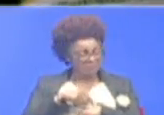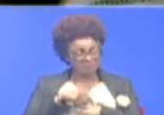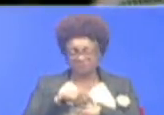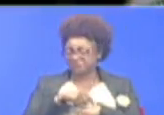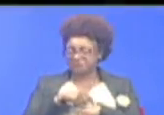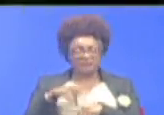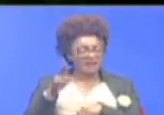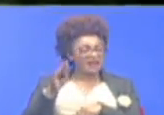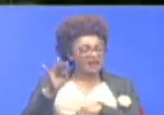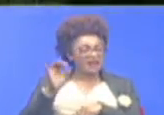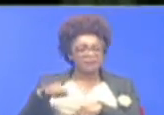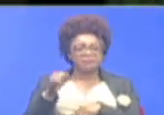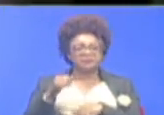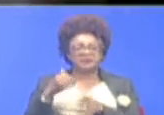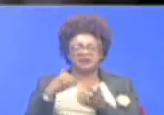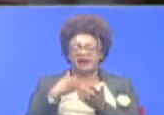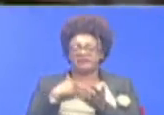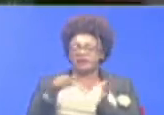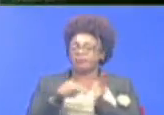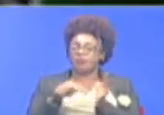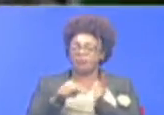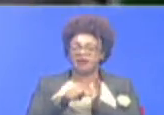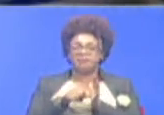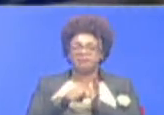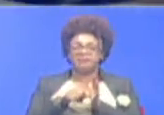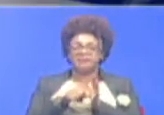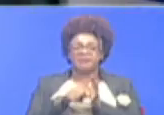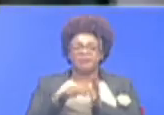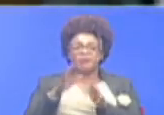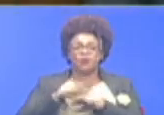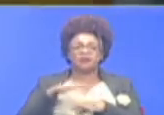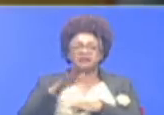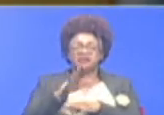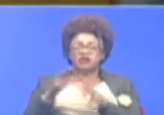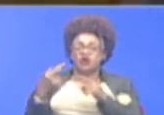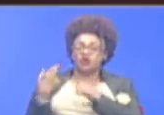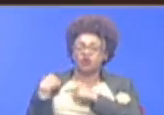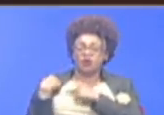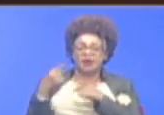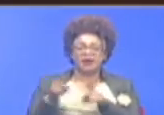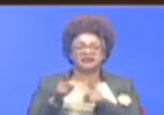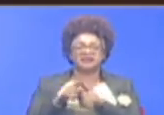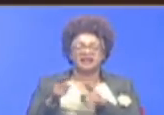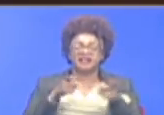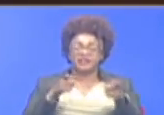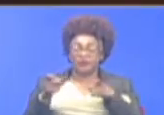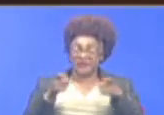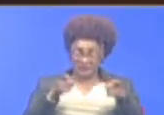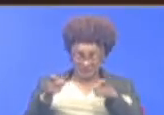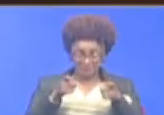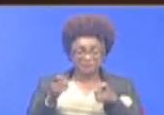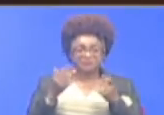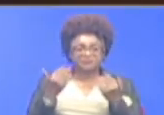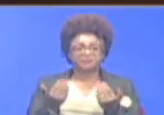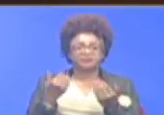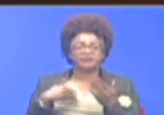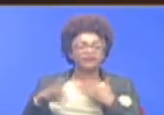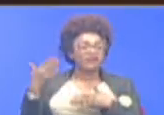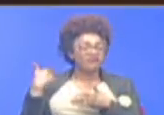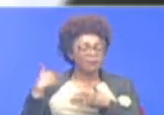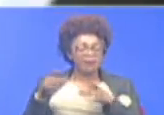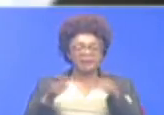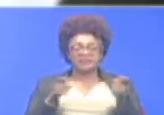of Standards is falling short of expectation on its role as a regulator. In fact, its former managing director,